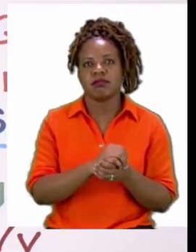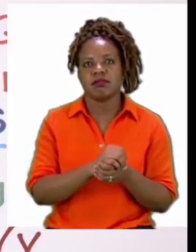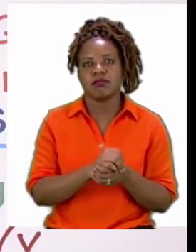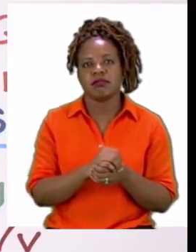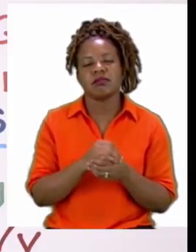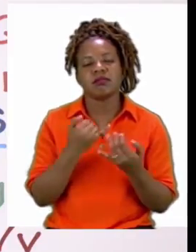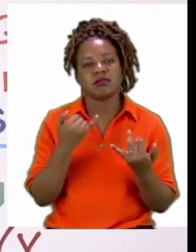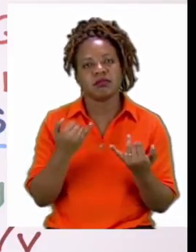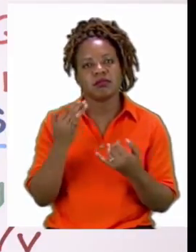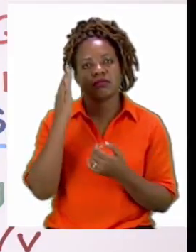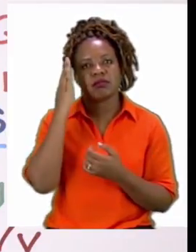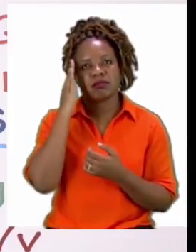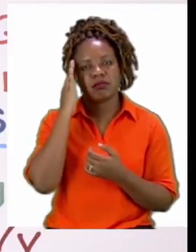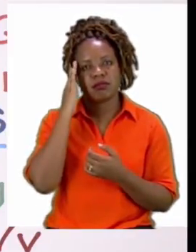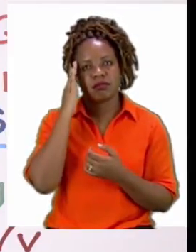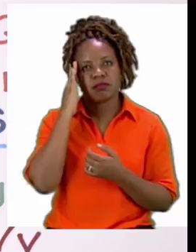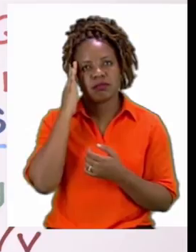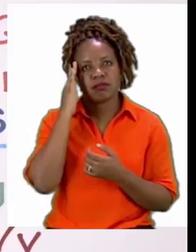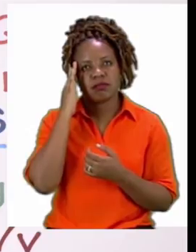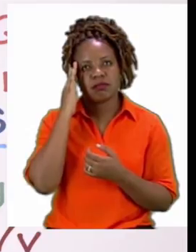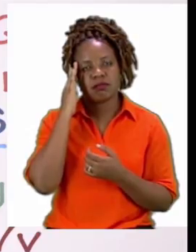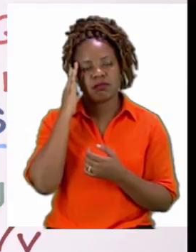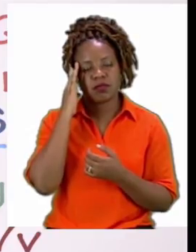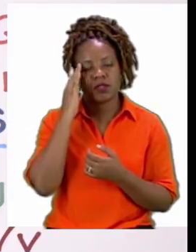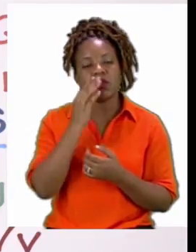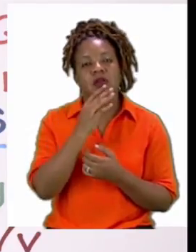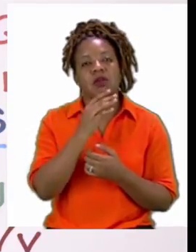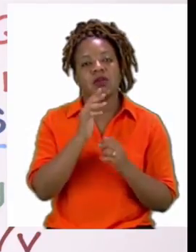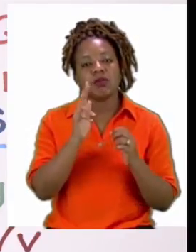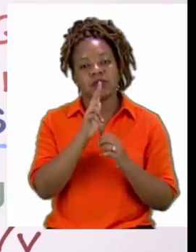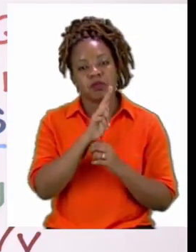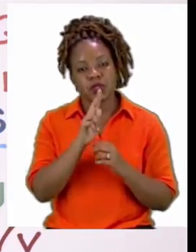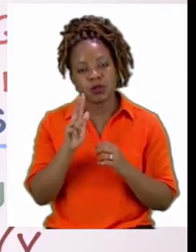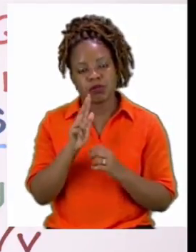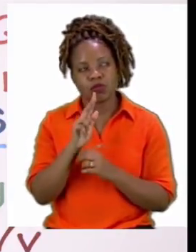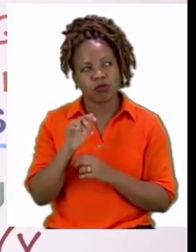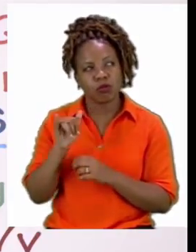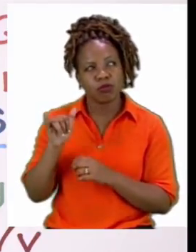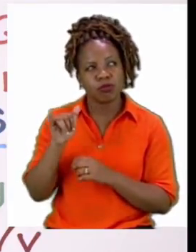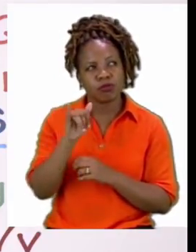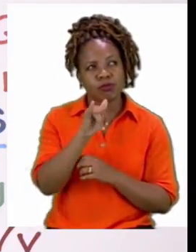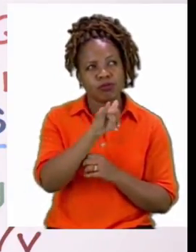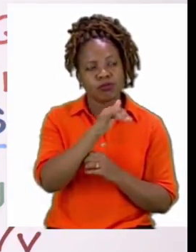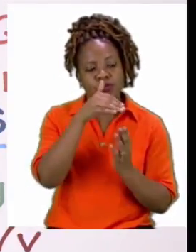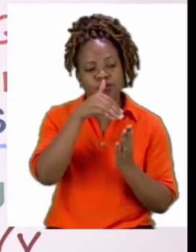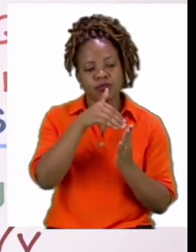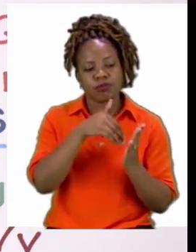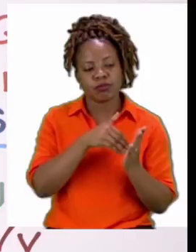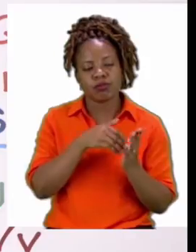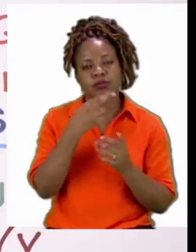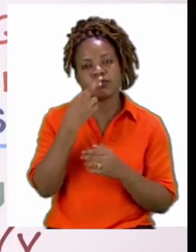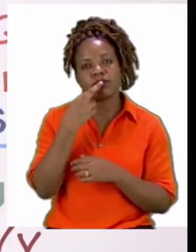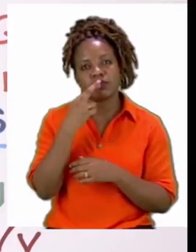we know that it was 40 passengers that landed in